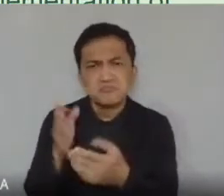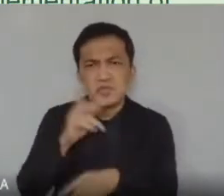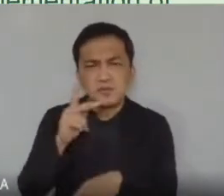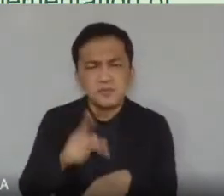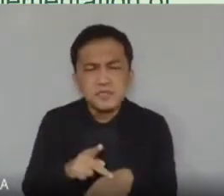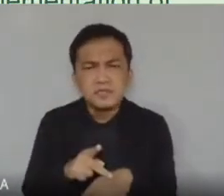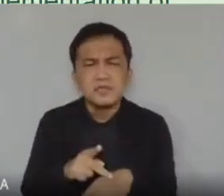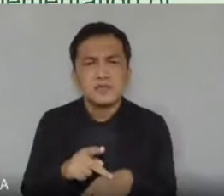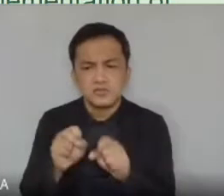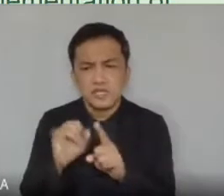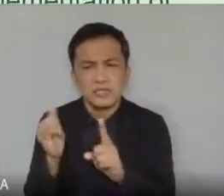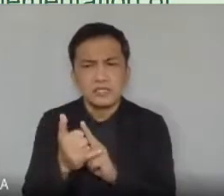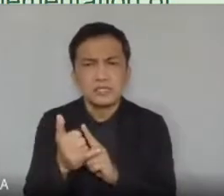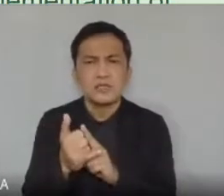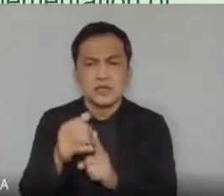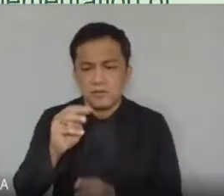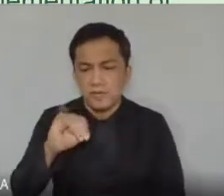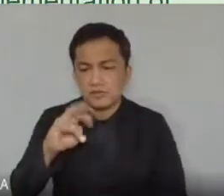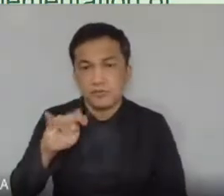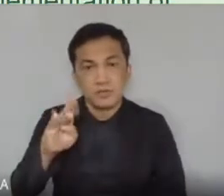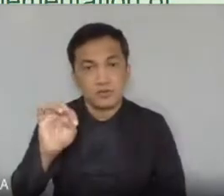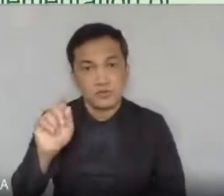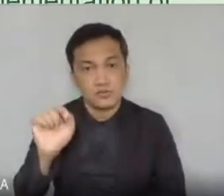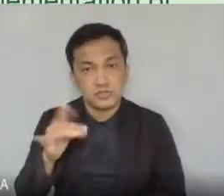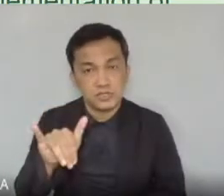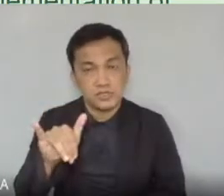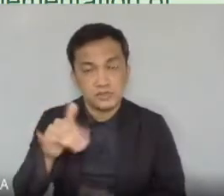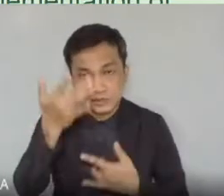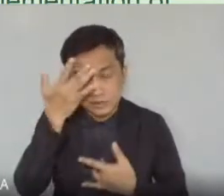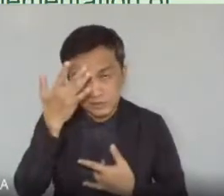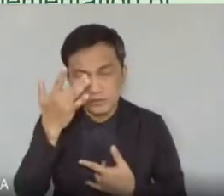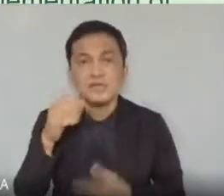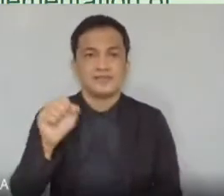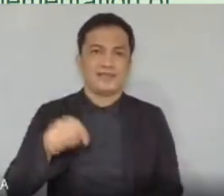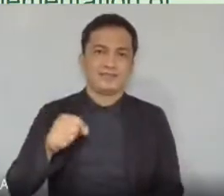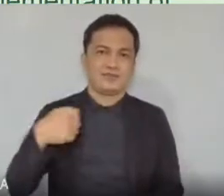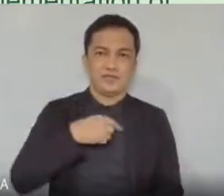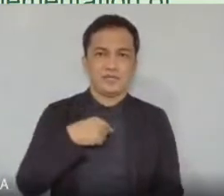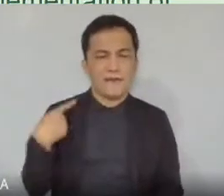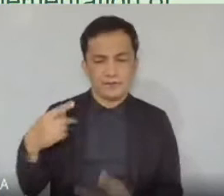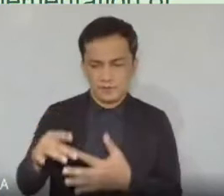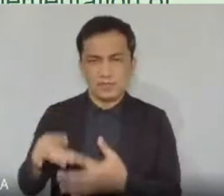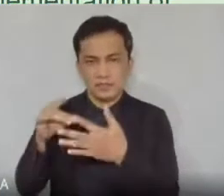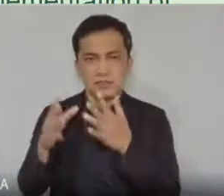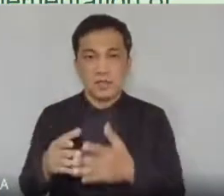Philippine College of Physicians. We had so many volunteers so that we were able to